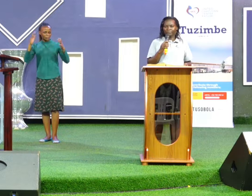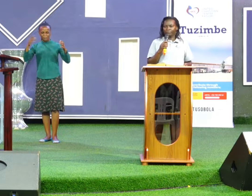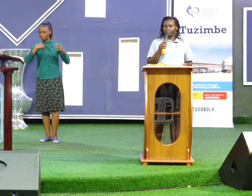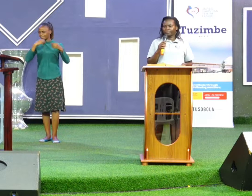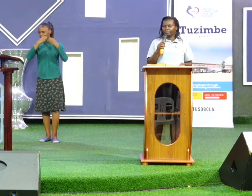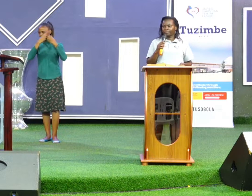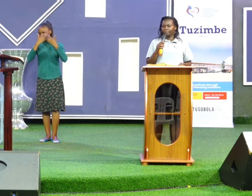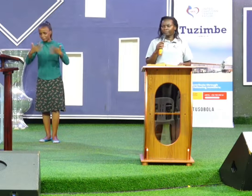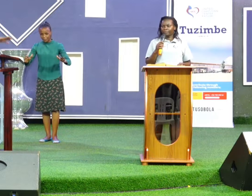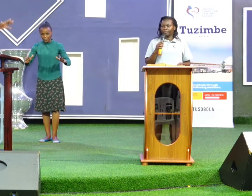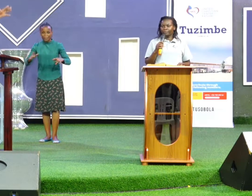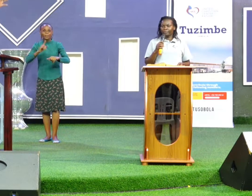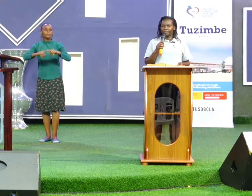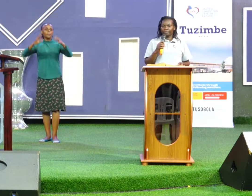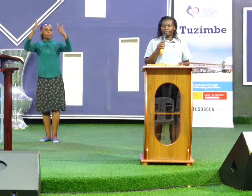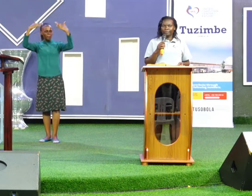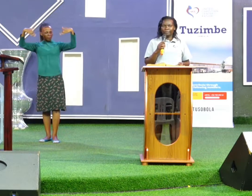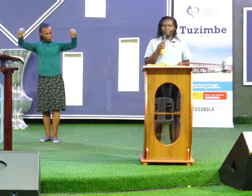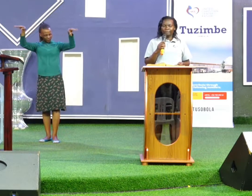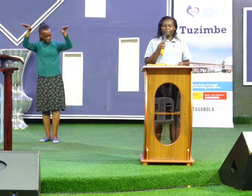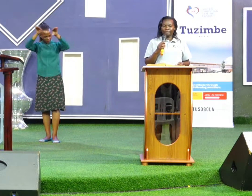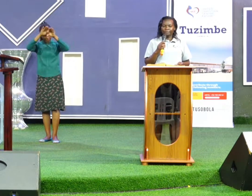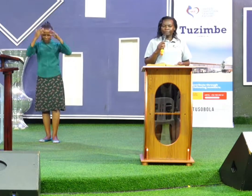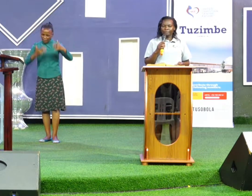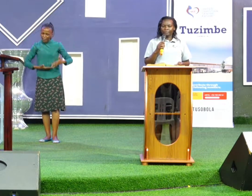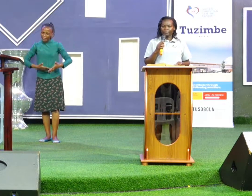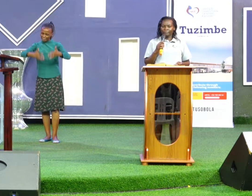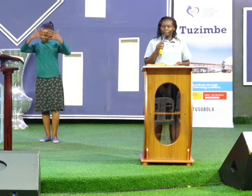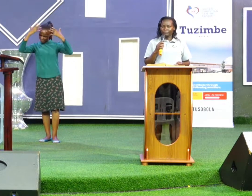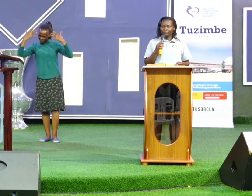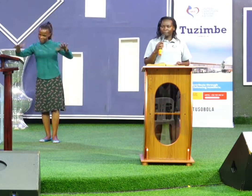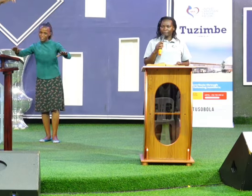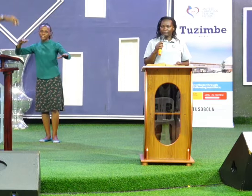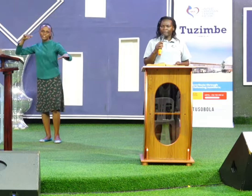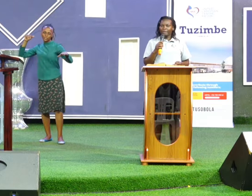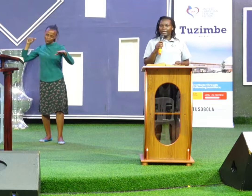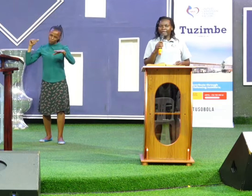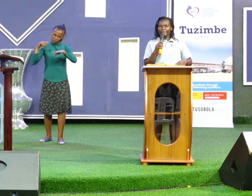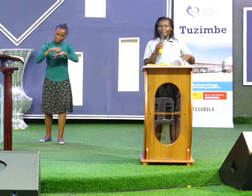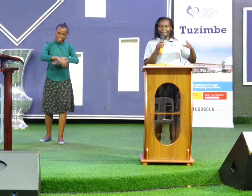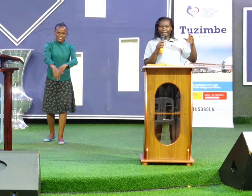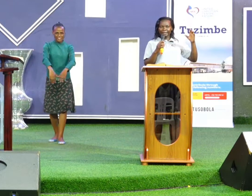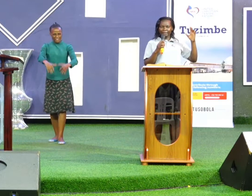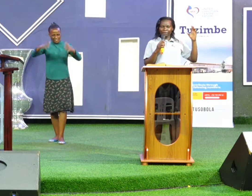finished. But the heavens have already sent a fleet of a great army.